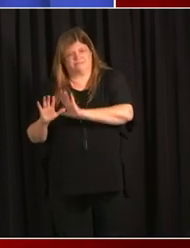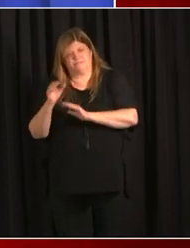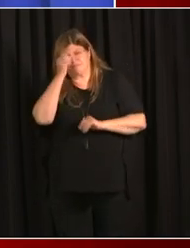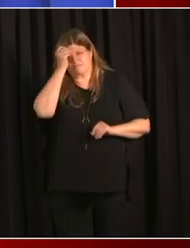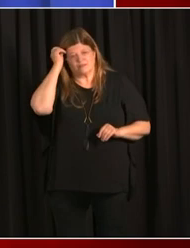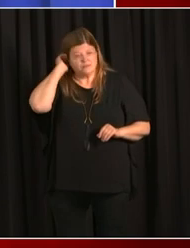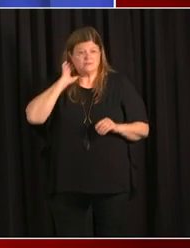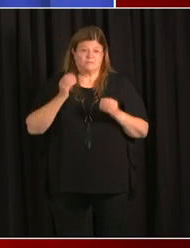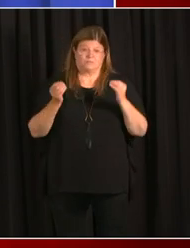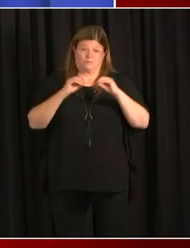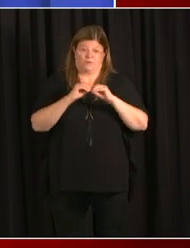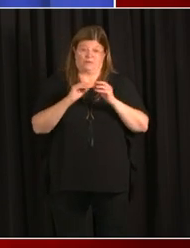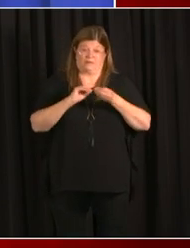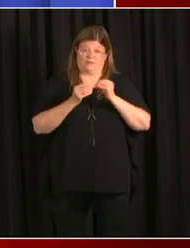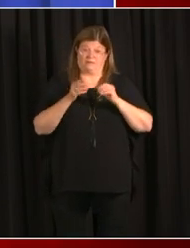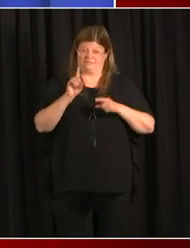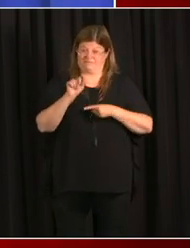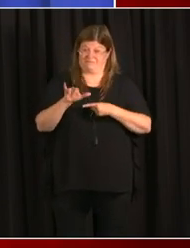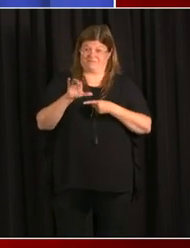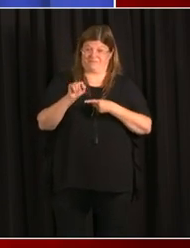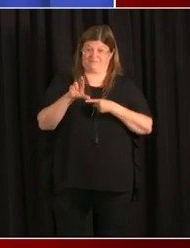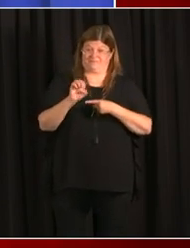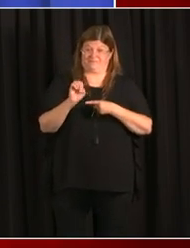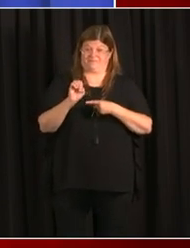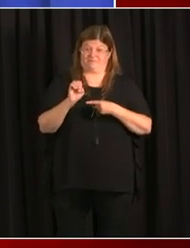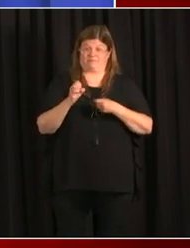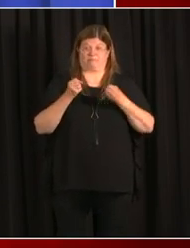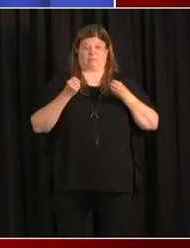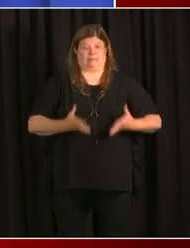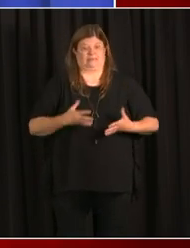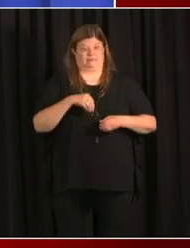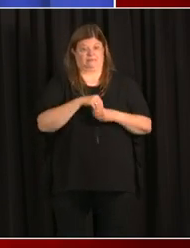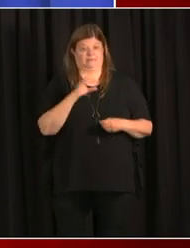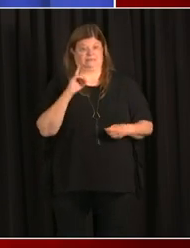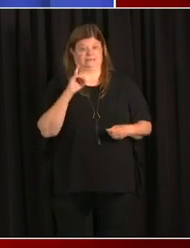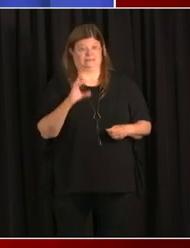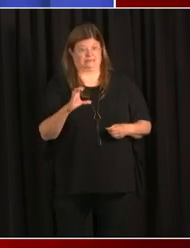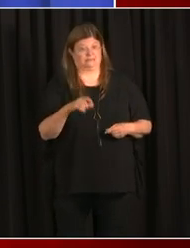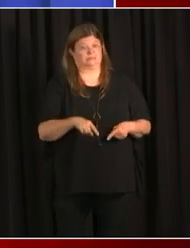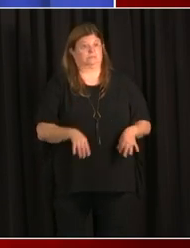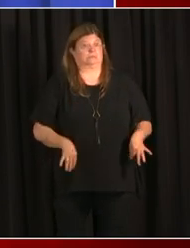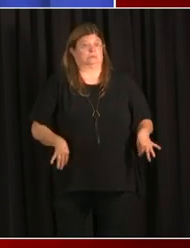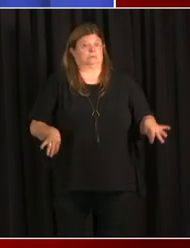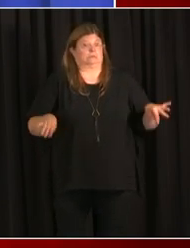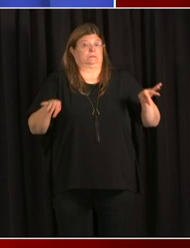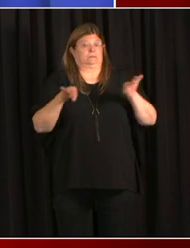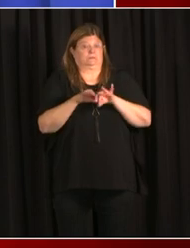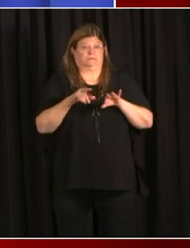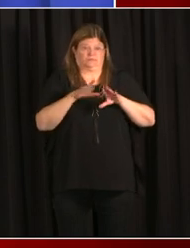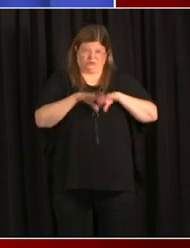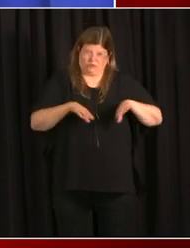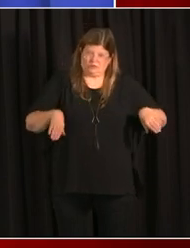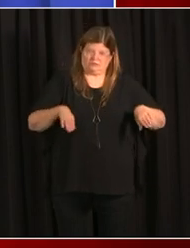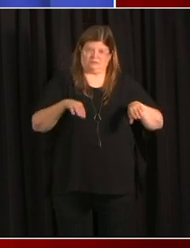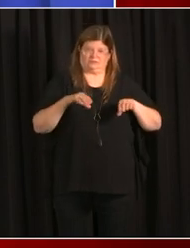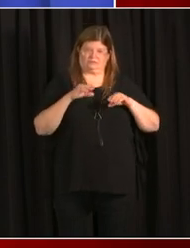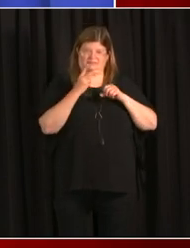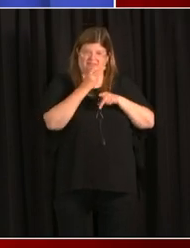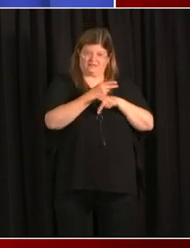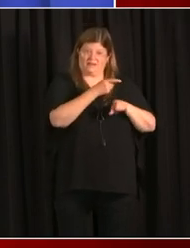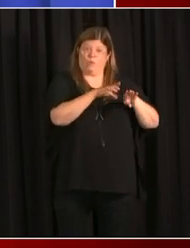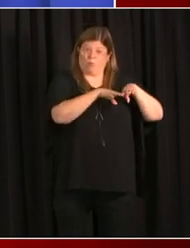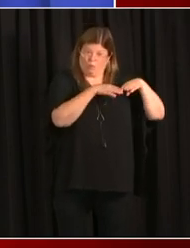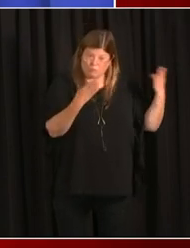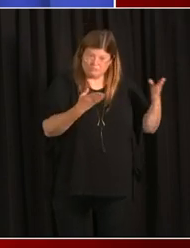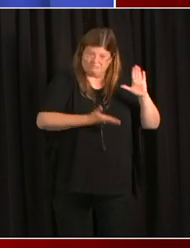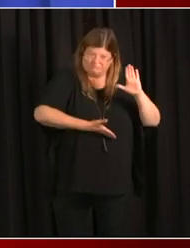number of child care facilities that we have in the district, given how critically important it is for child care facilities to be open